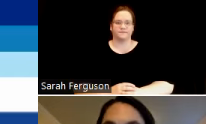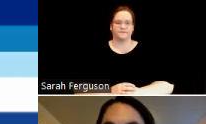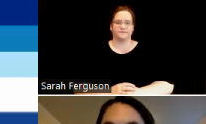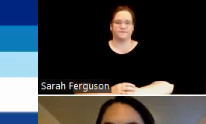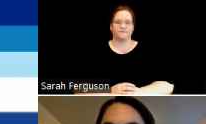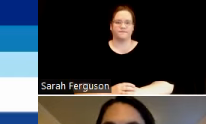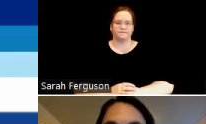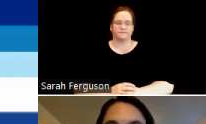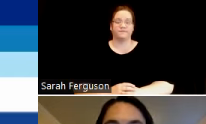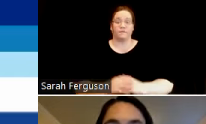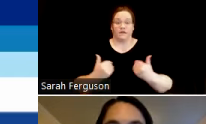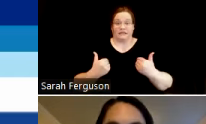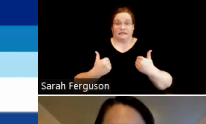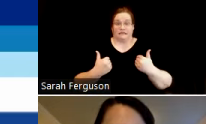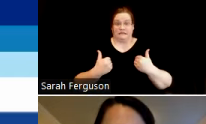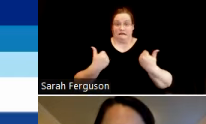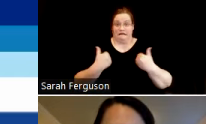In the young kids,